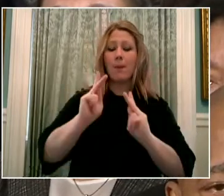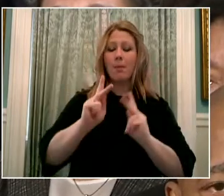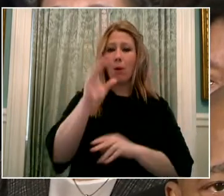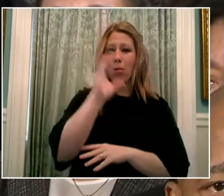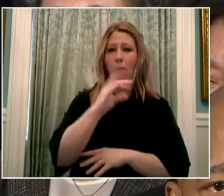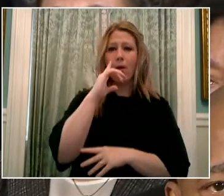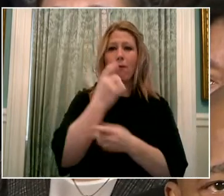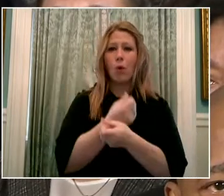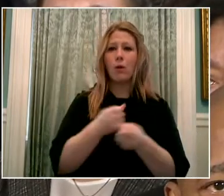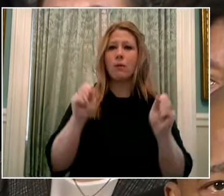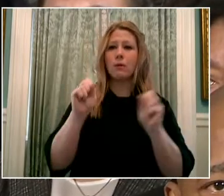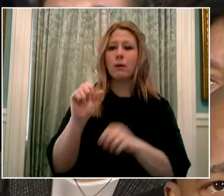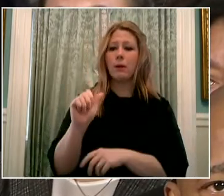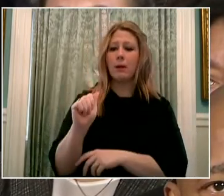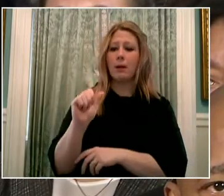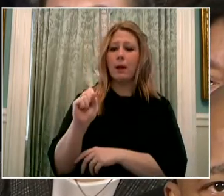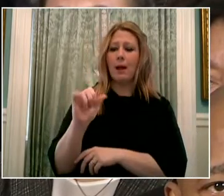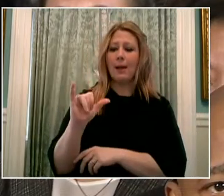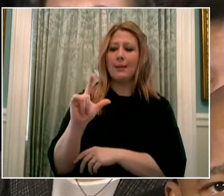see here, over